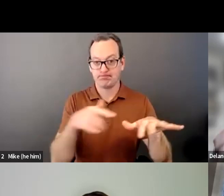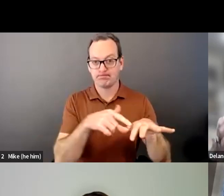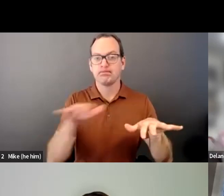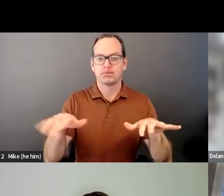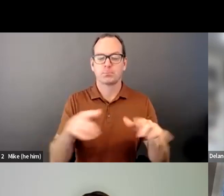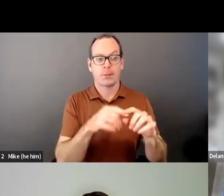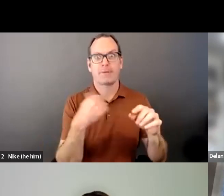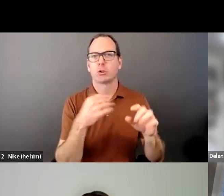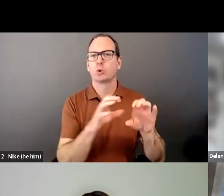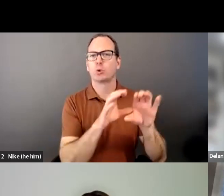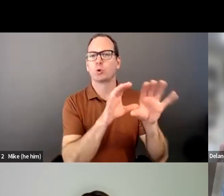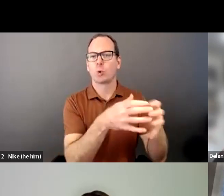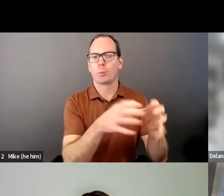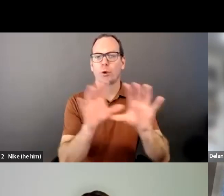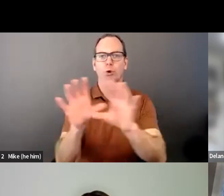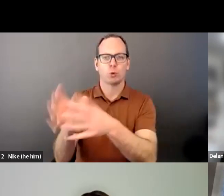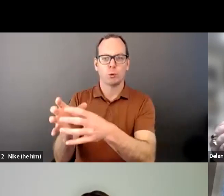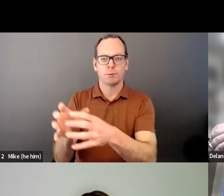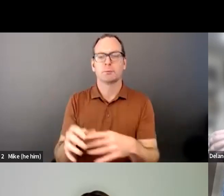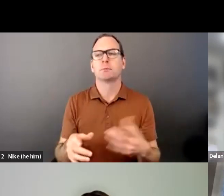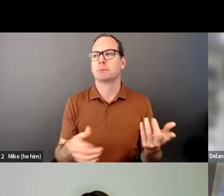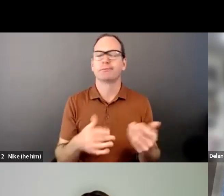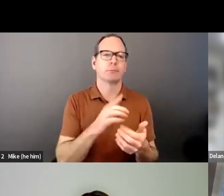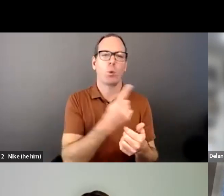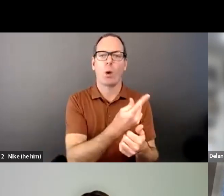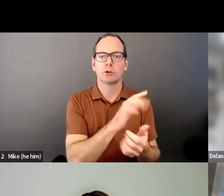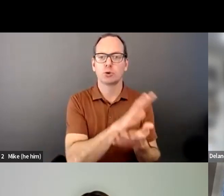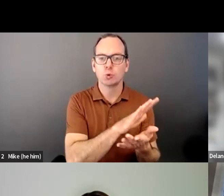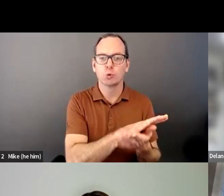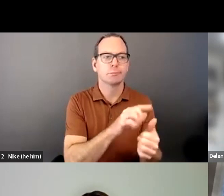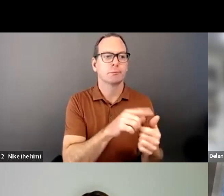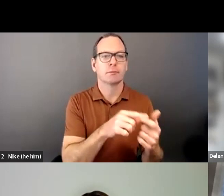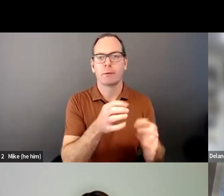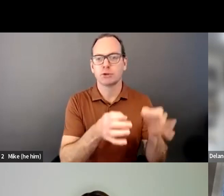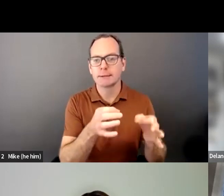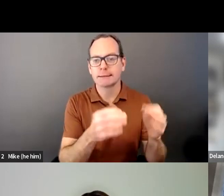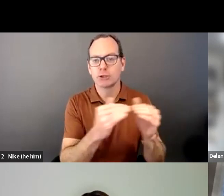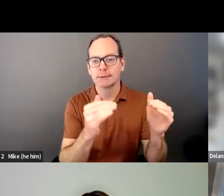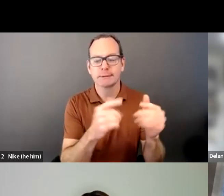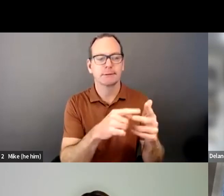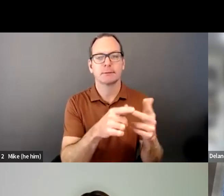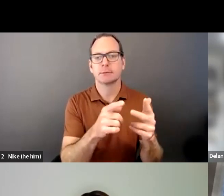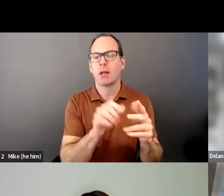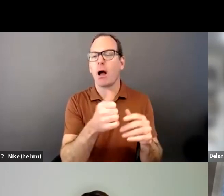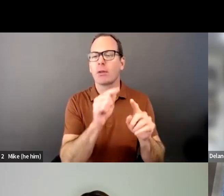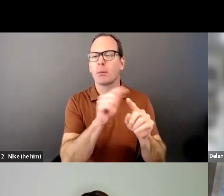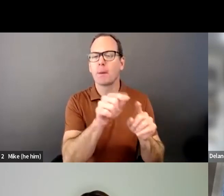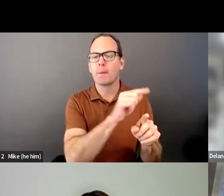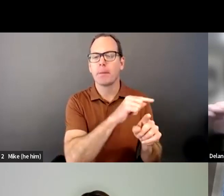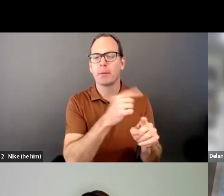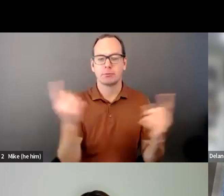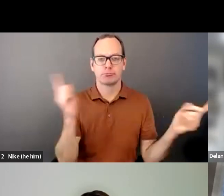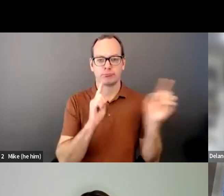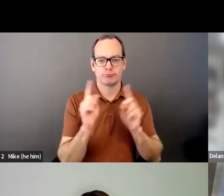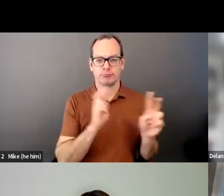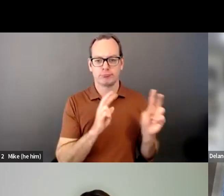people from every area that we could think of. So the school, from justice, from these other areas come in to share their thoughts and ideas, and therefore take